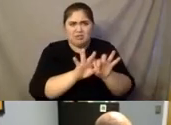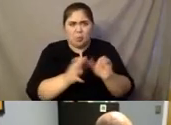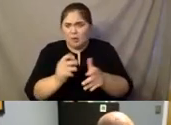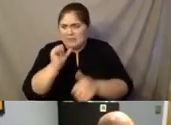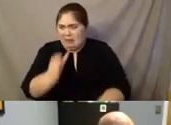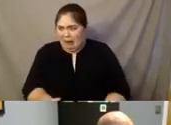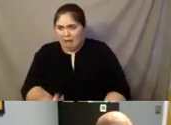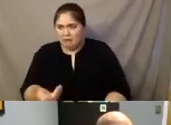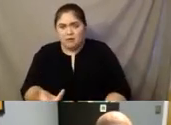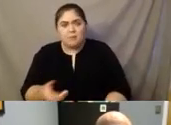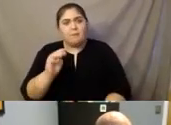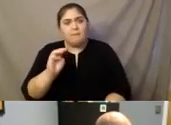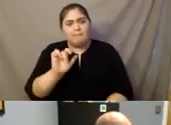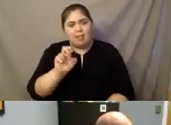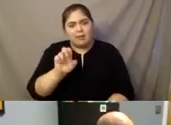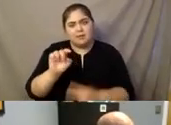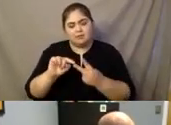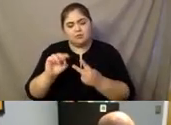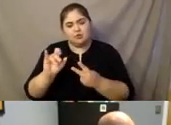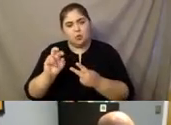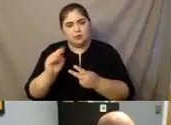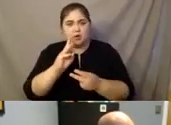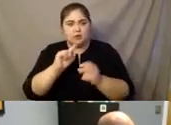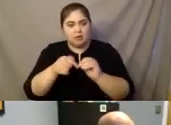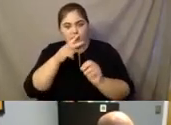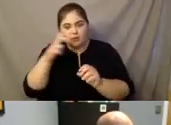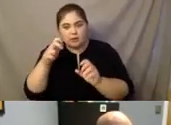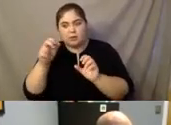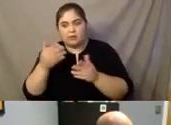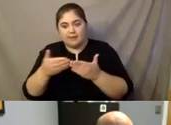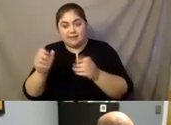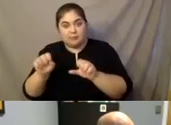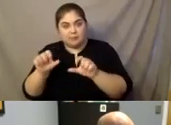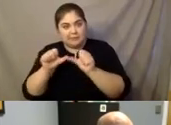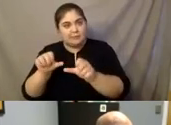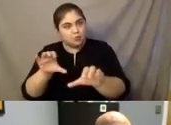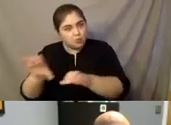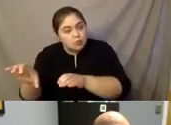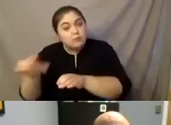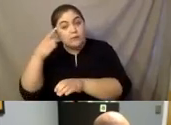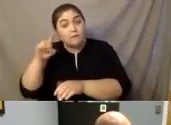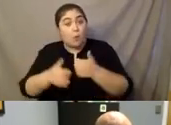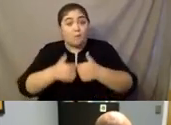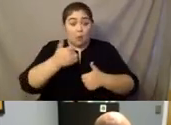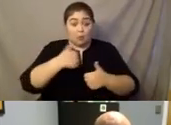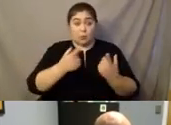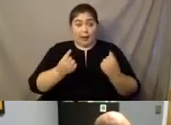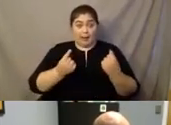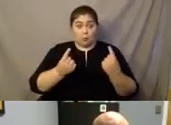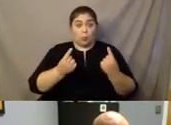Jordan and Melanie touched on the criminal aspects of what they were able to continue to do. For most of what I